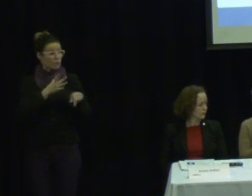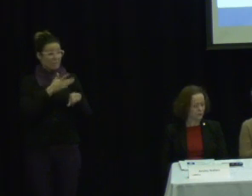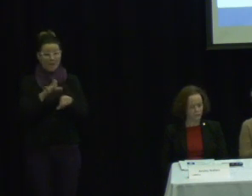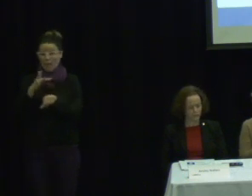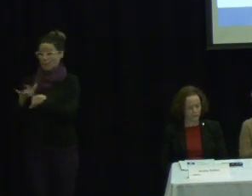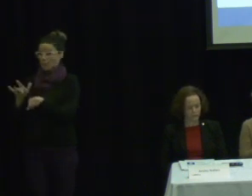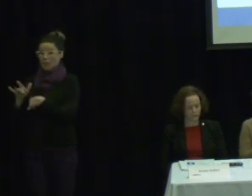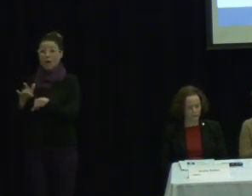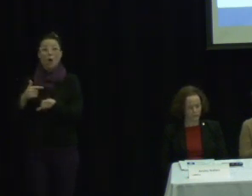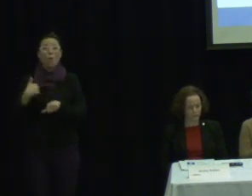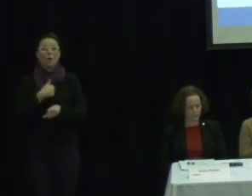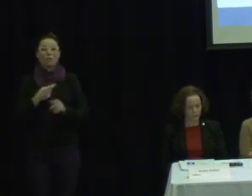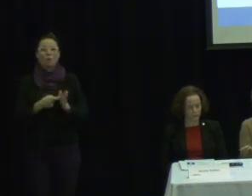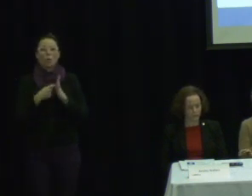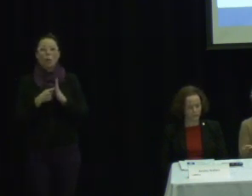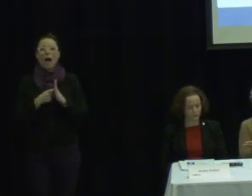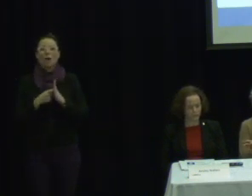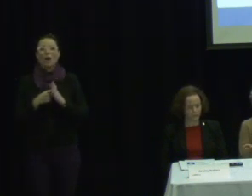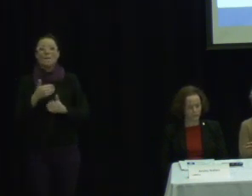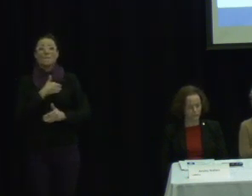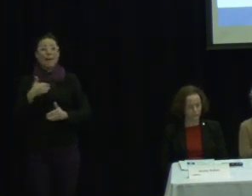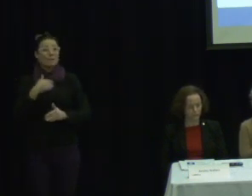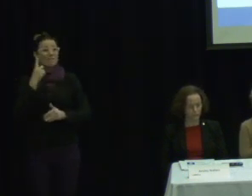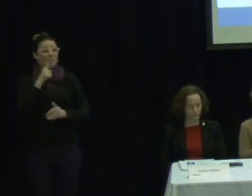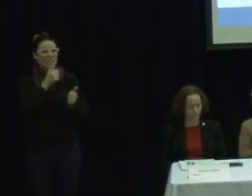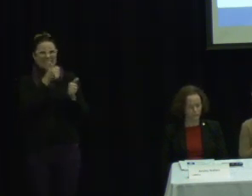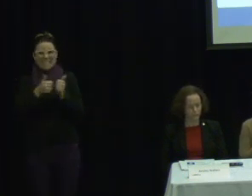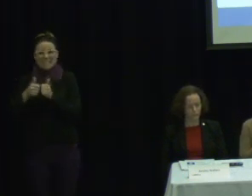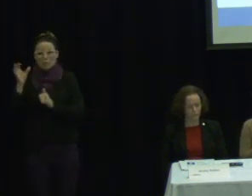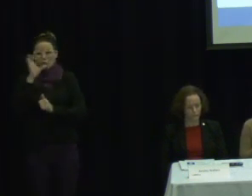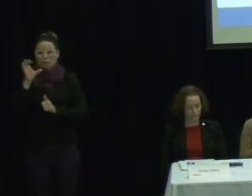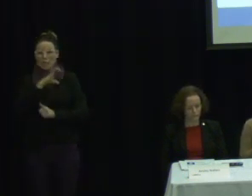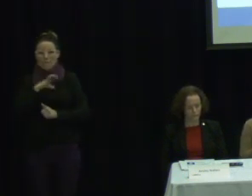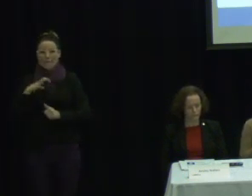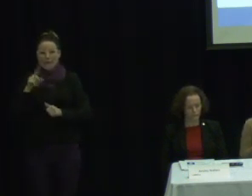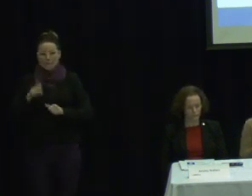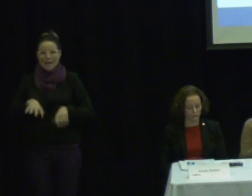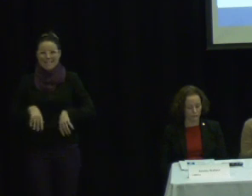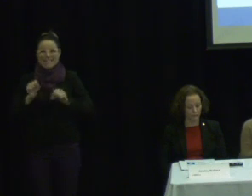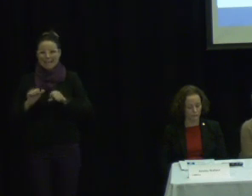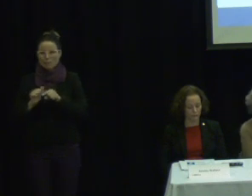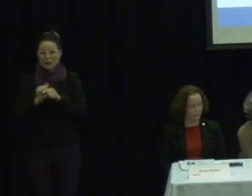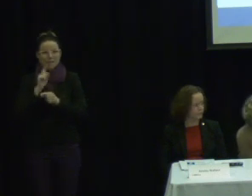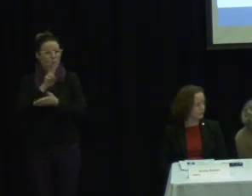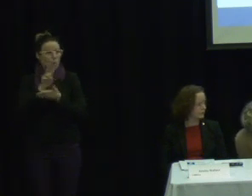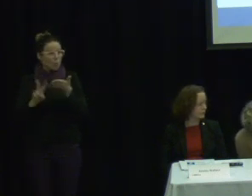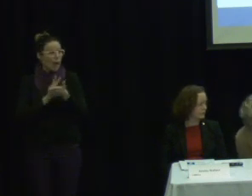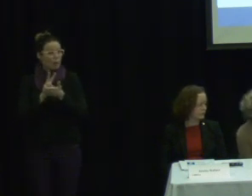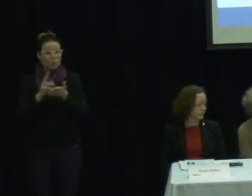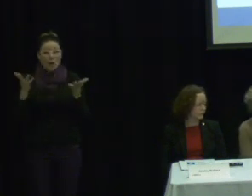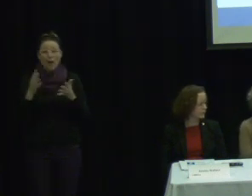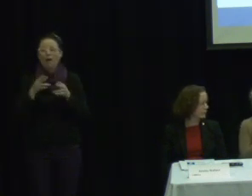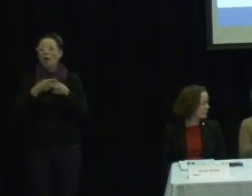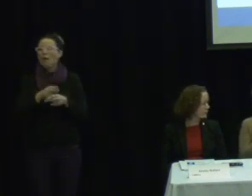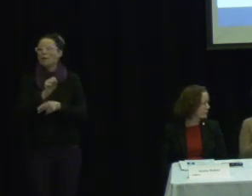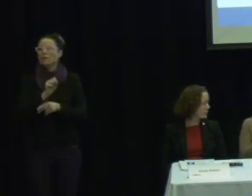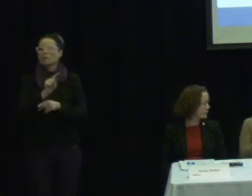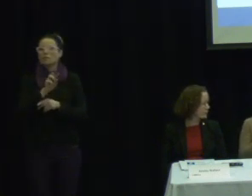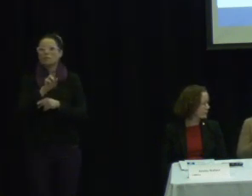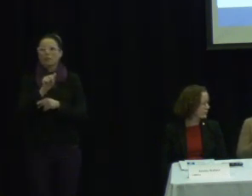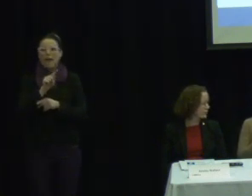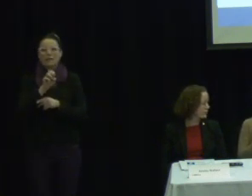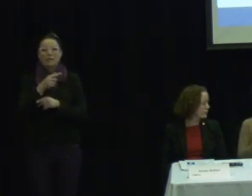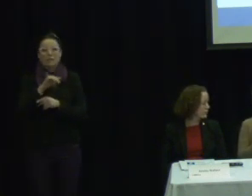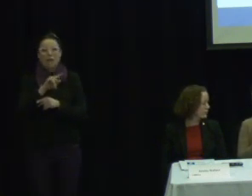of every search committee to go through a two-hour strategizing the search training that Natalie Jones and I